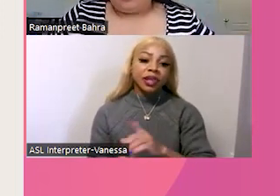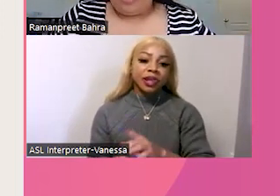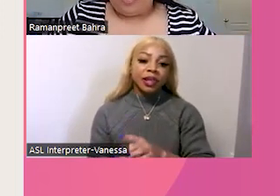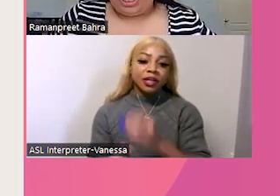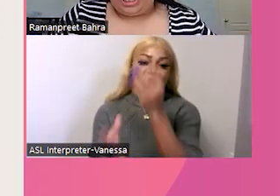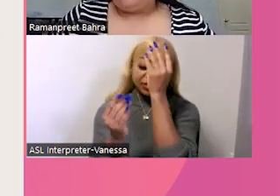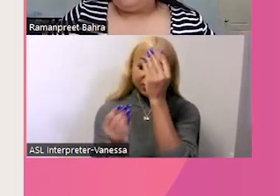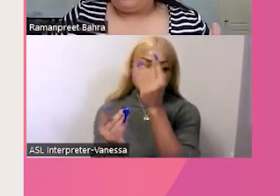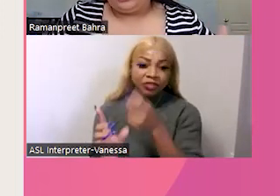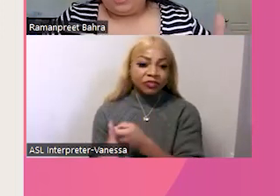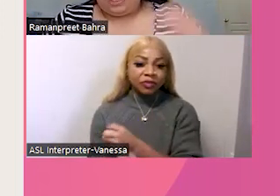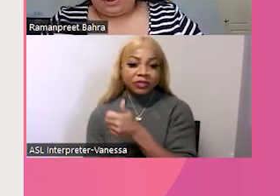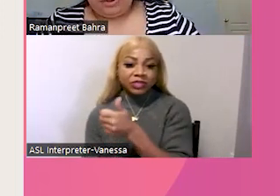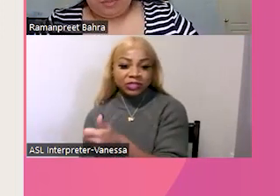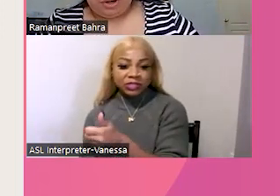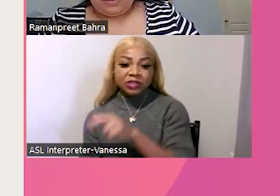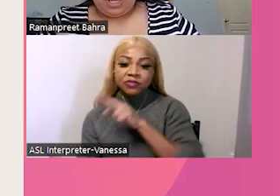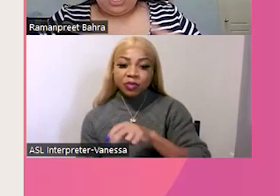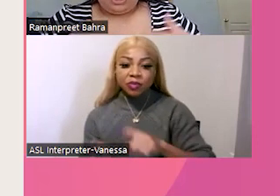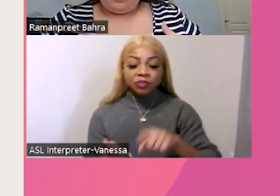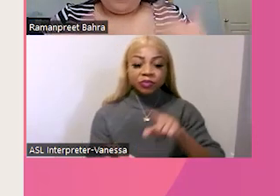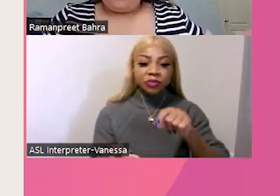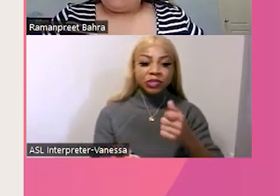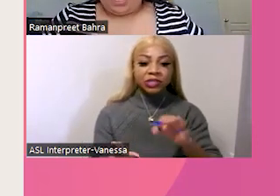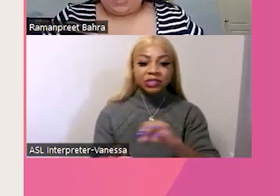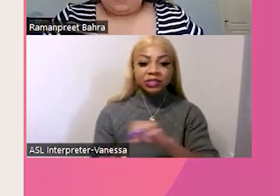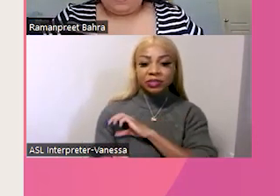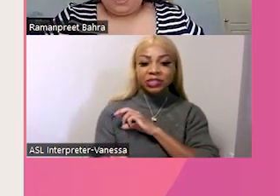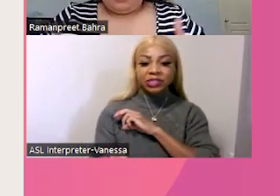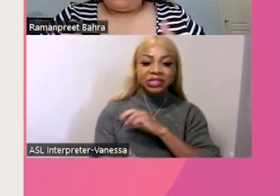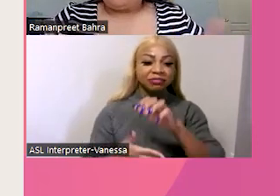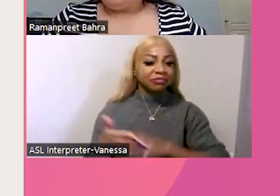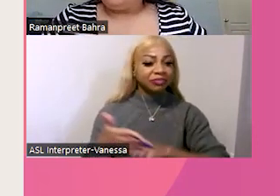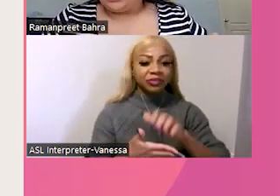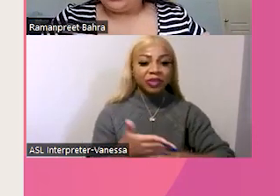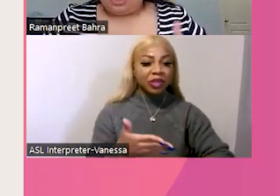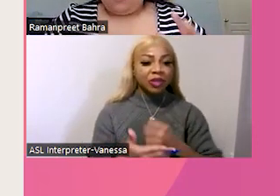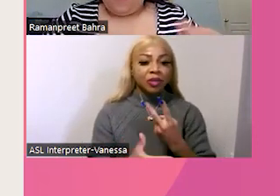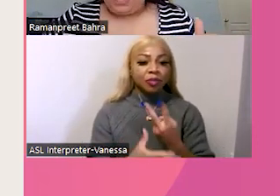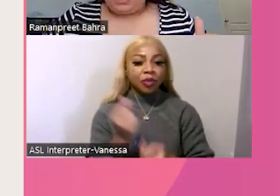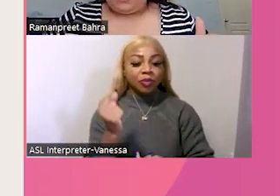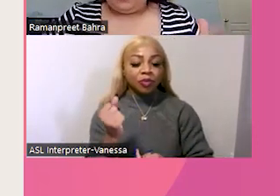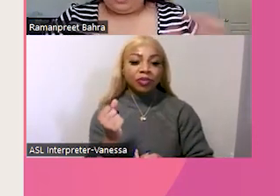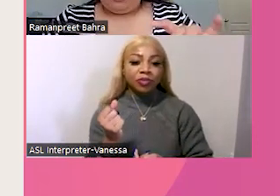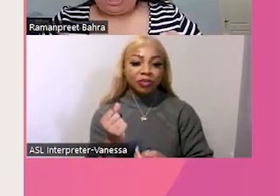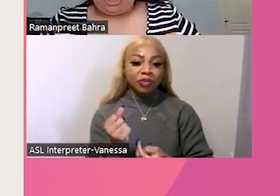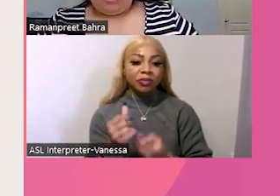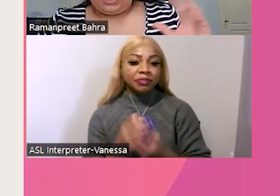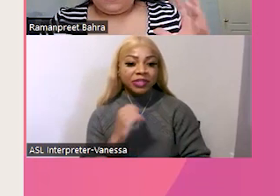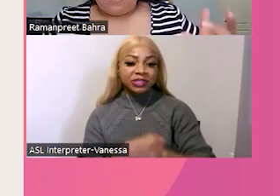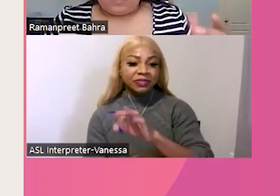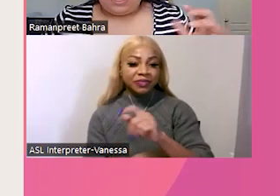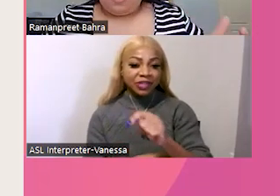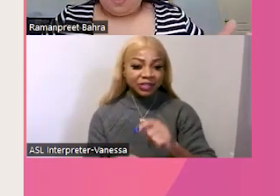the self-reported or the 2019 police reports, they both remiss the social location of fatness with gender